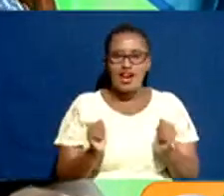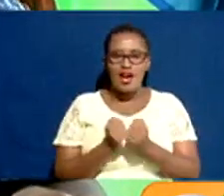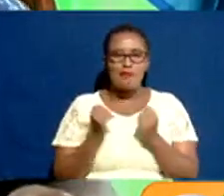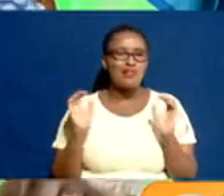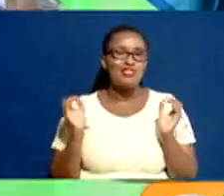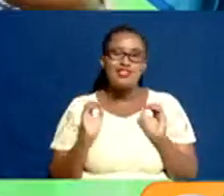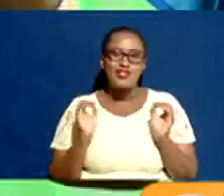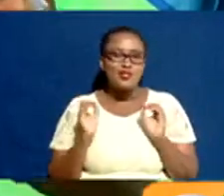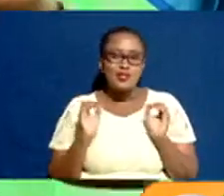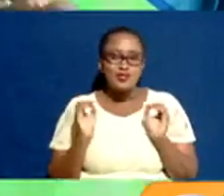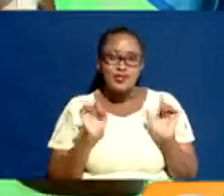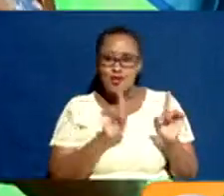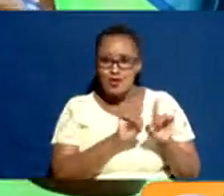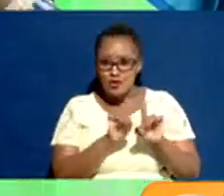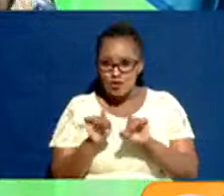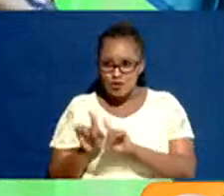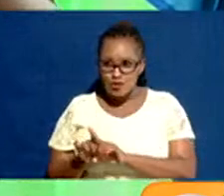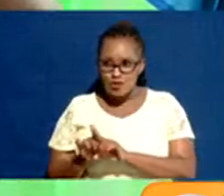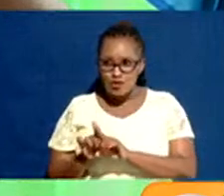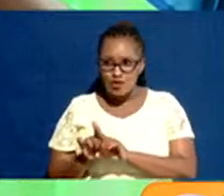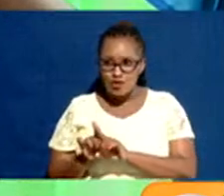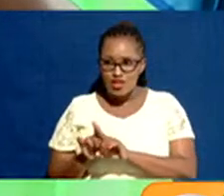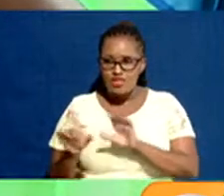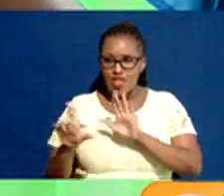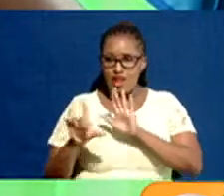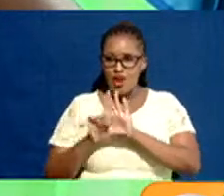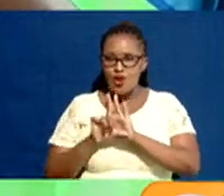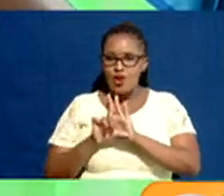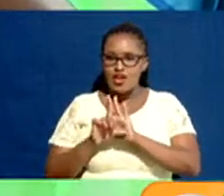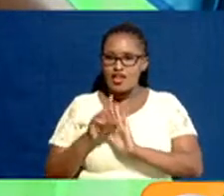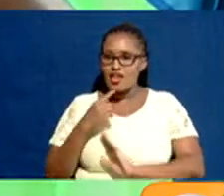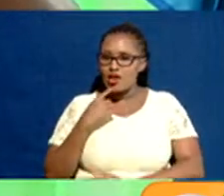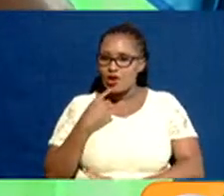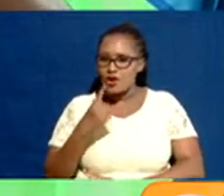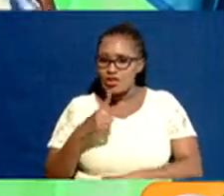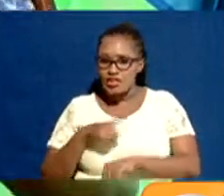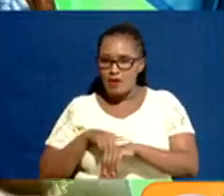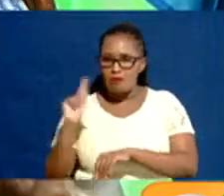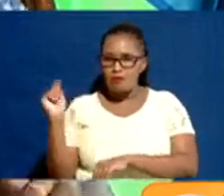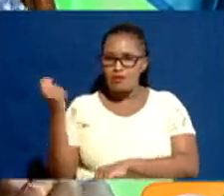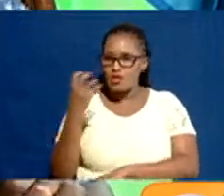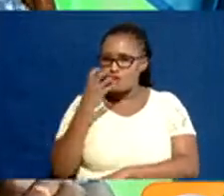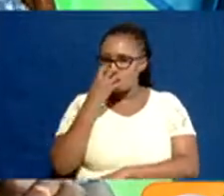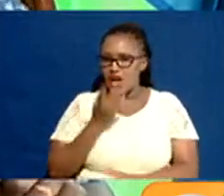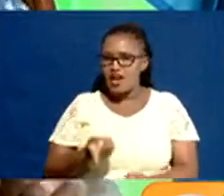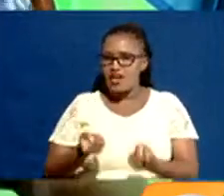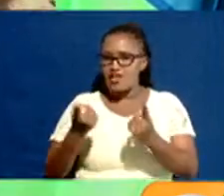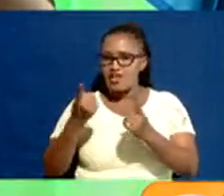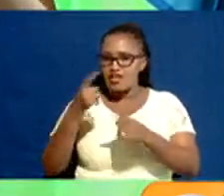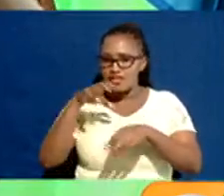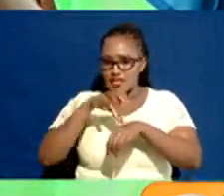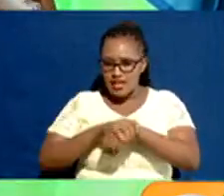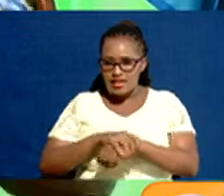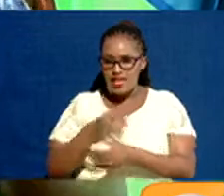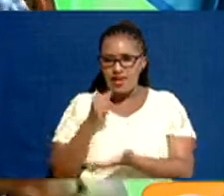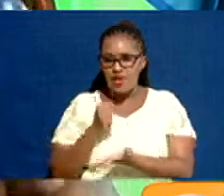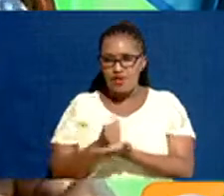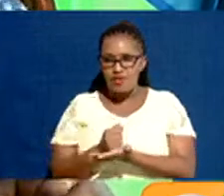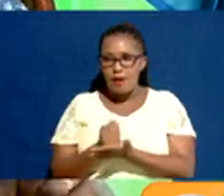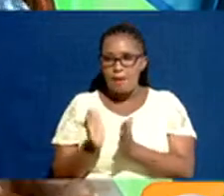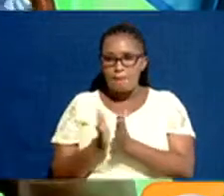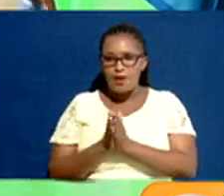night. As a signal had been issued when President William Ruto came to office by the Inspector General of